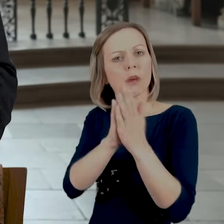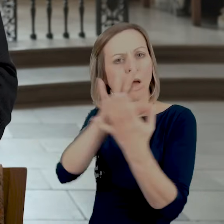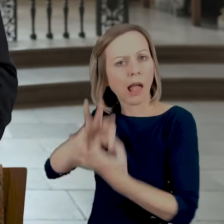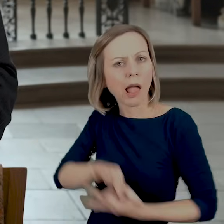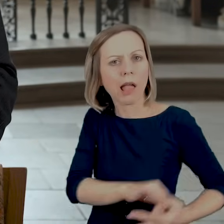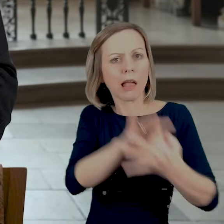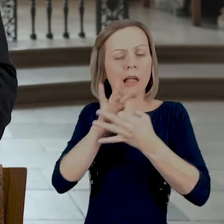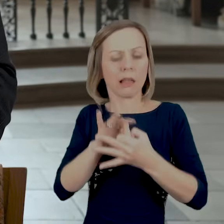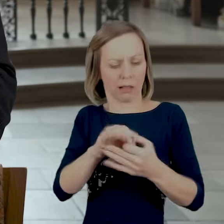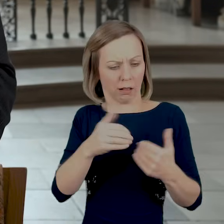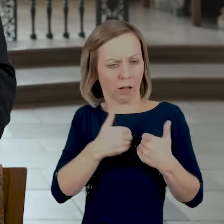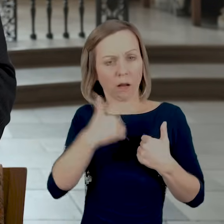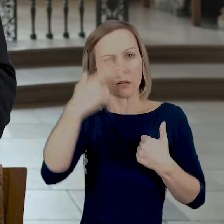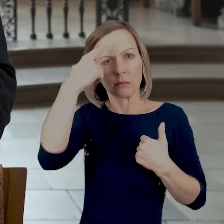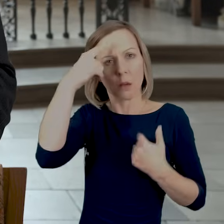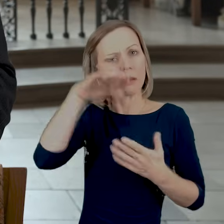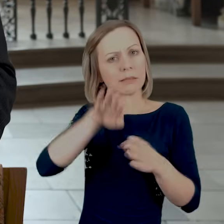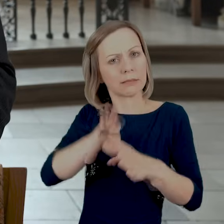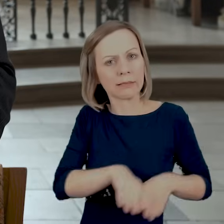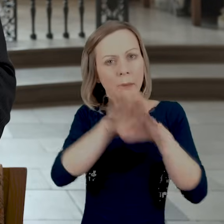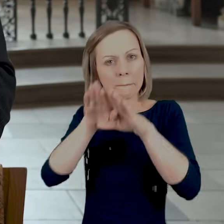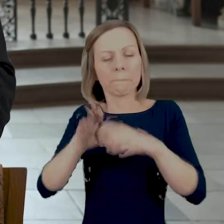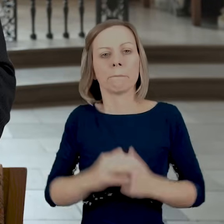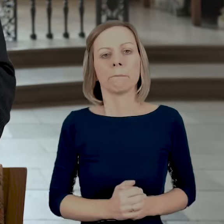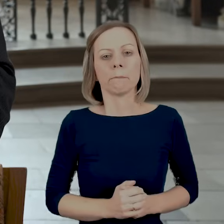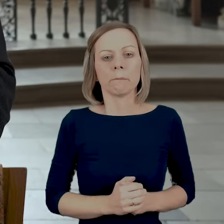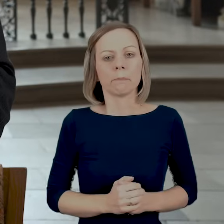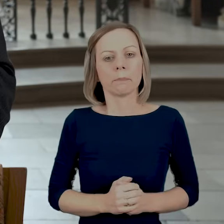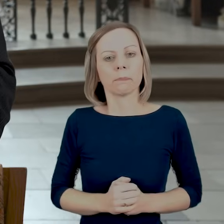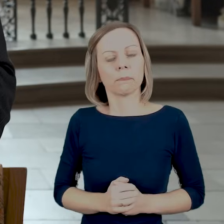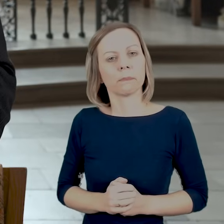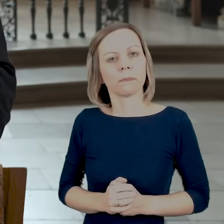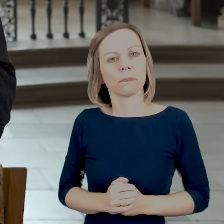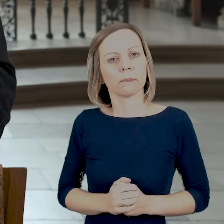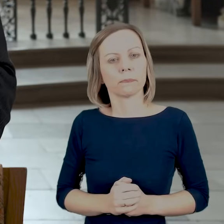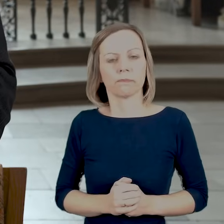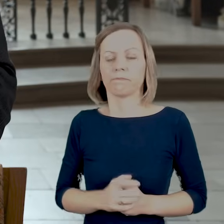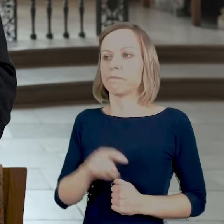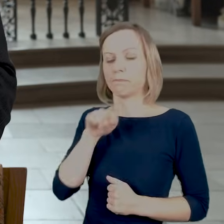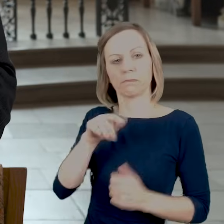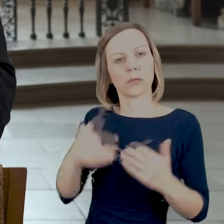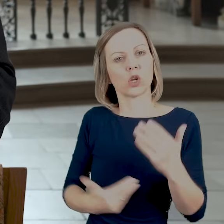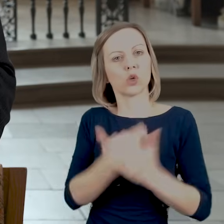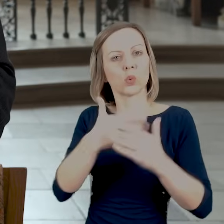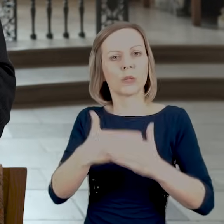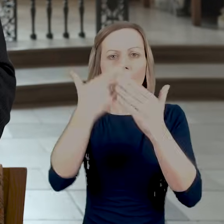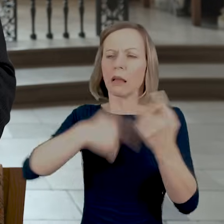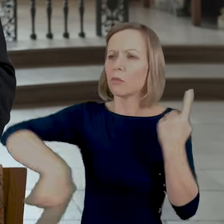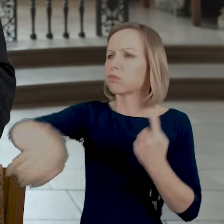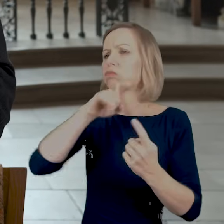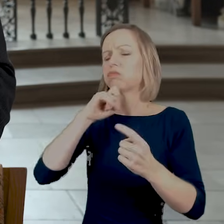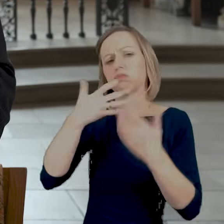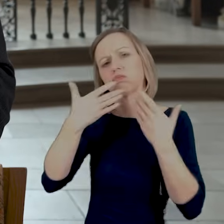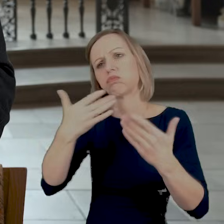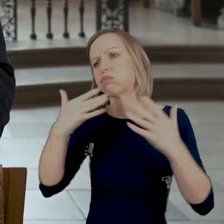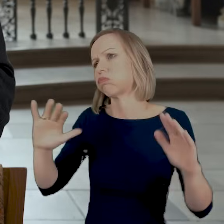us pray with one heart and mind. As we rejoice in the gift of this new day, so